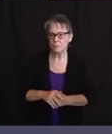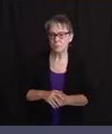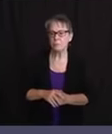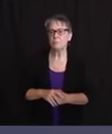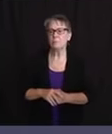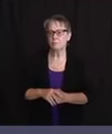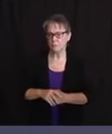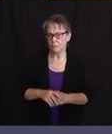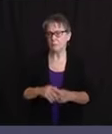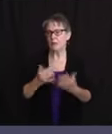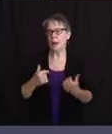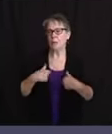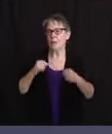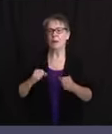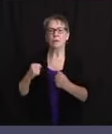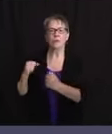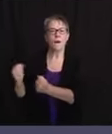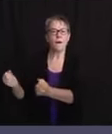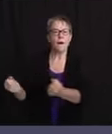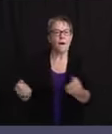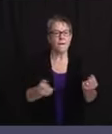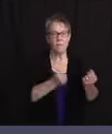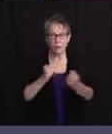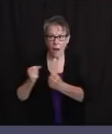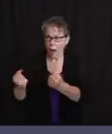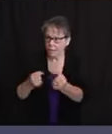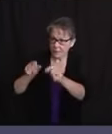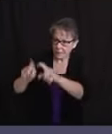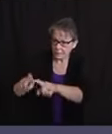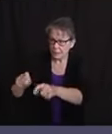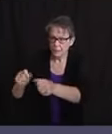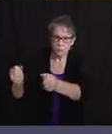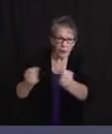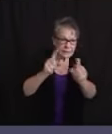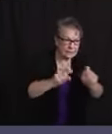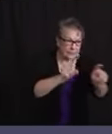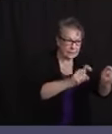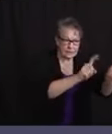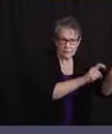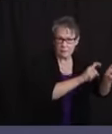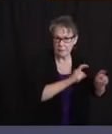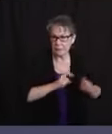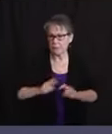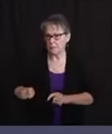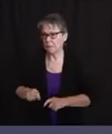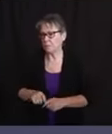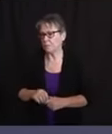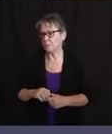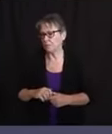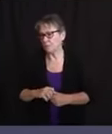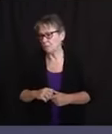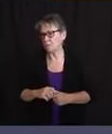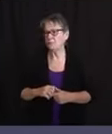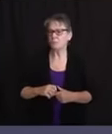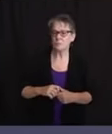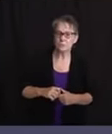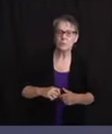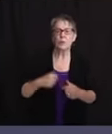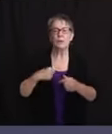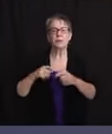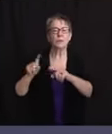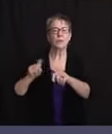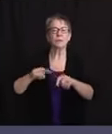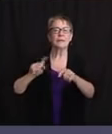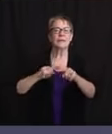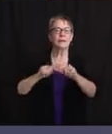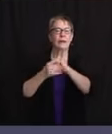Camden, Elizabeth, Newark, and Patterson to start. The department also issued a standing order to reduce barriers to testing